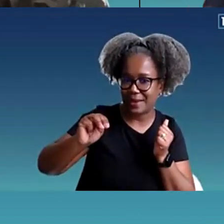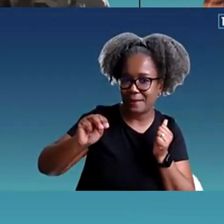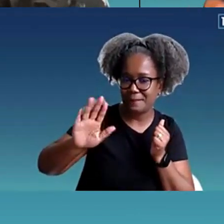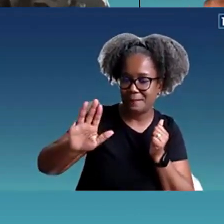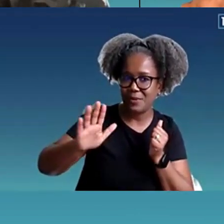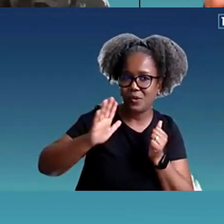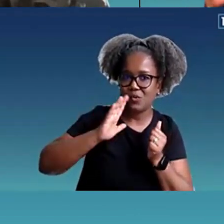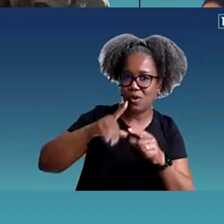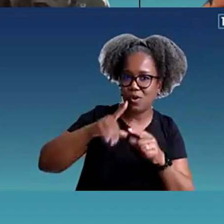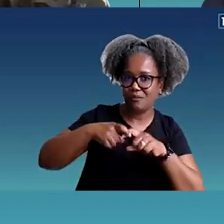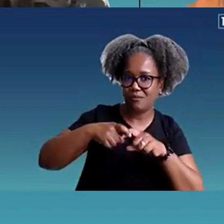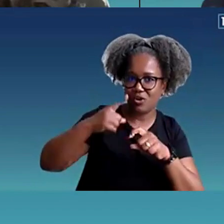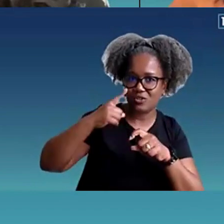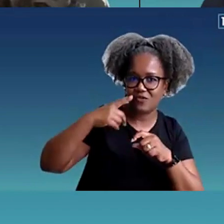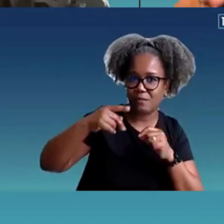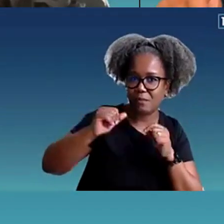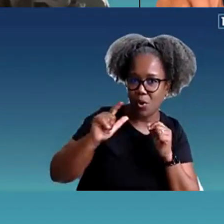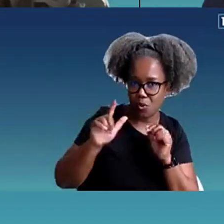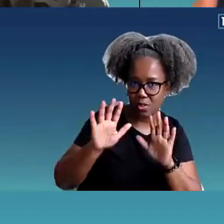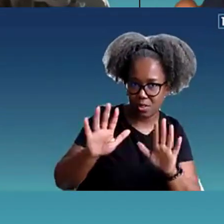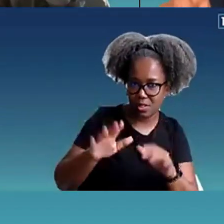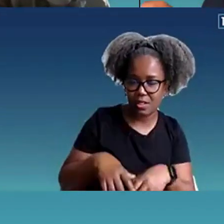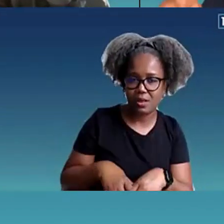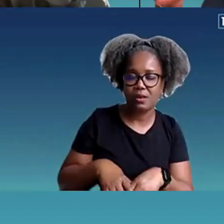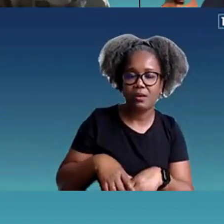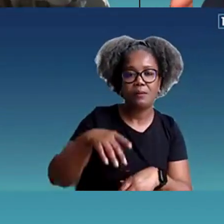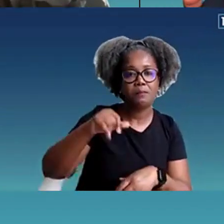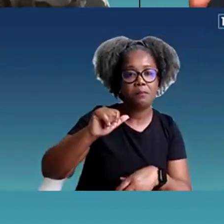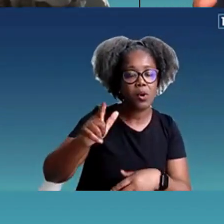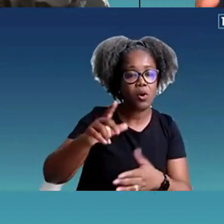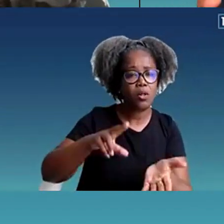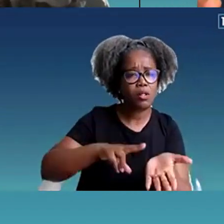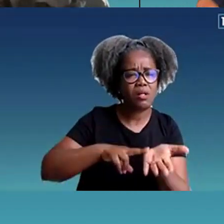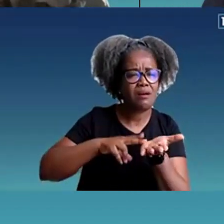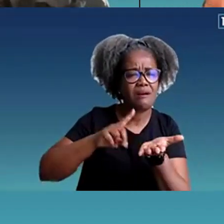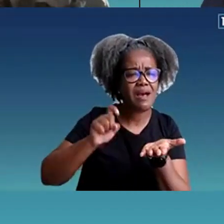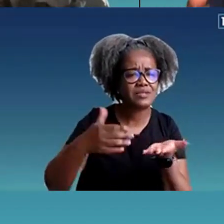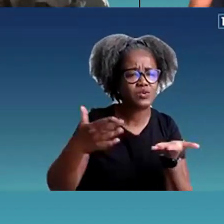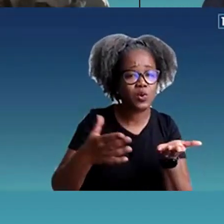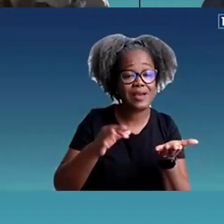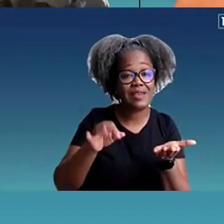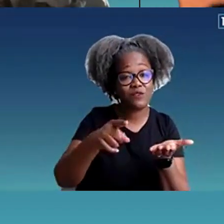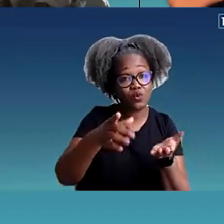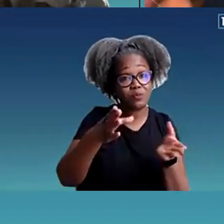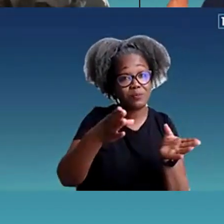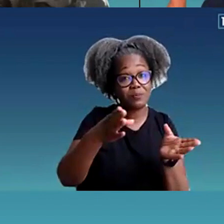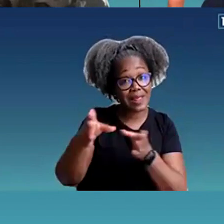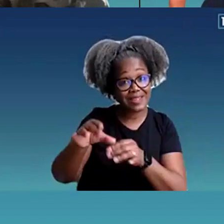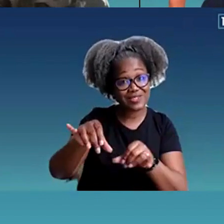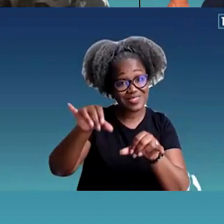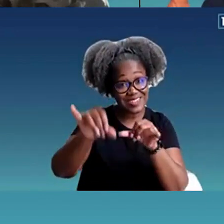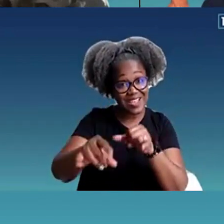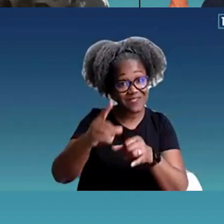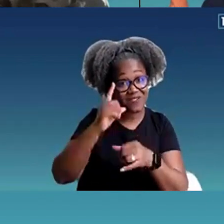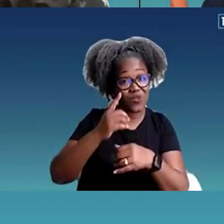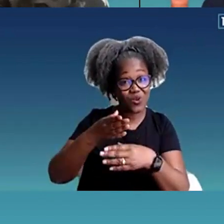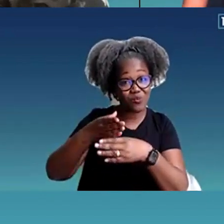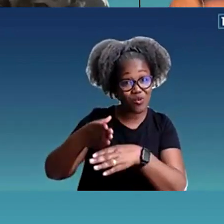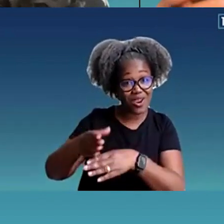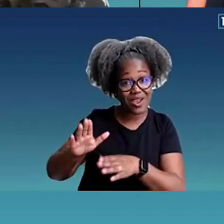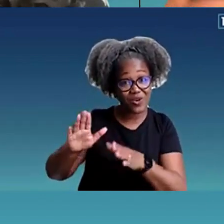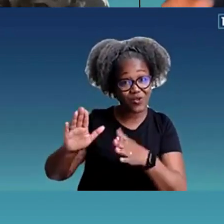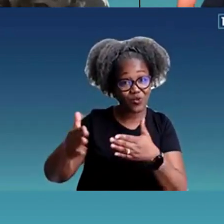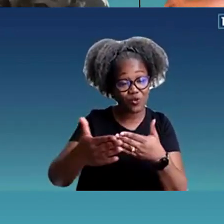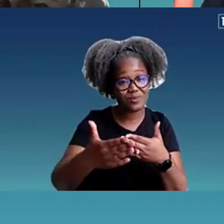for the breakout groups, which will end by 2:30 Eastern time, we hope you all will stay. We want to put this poll up now